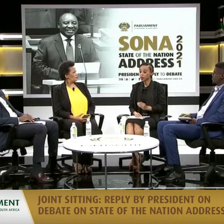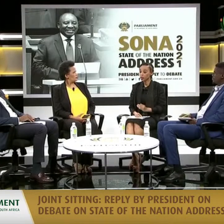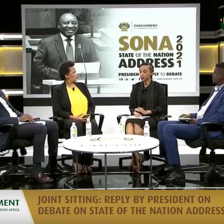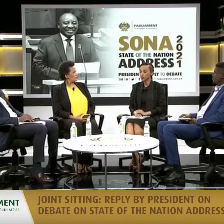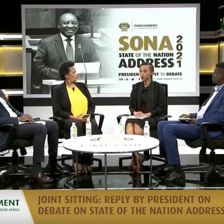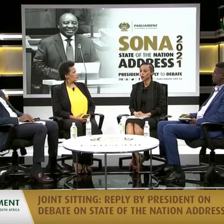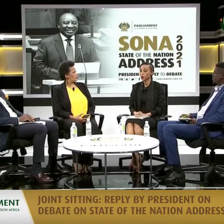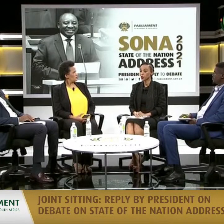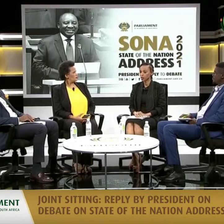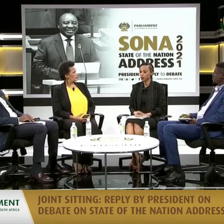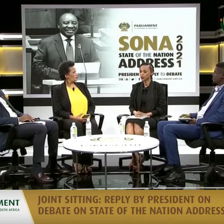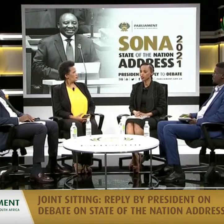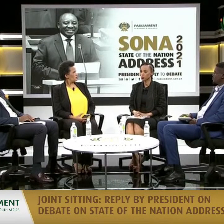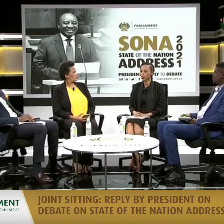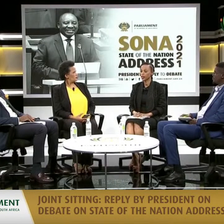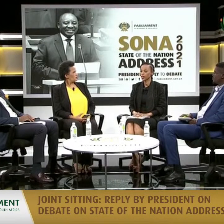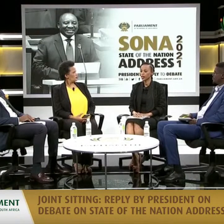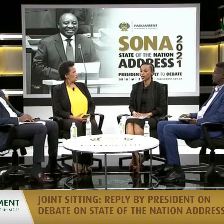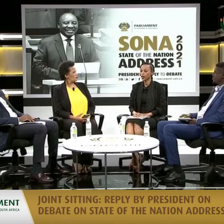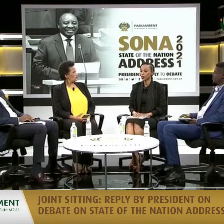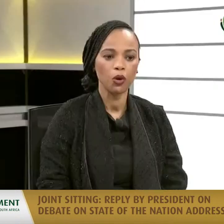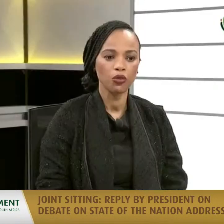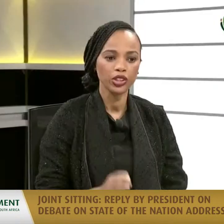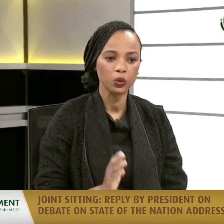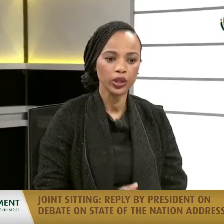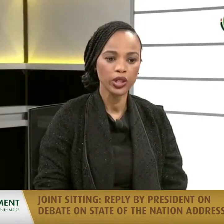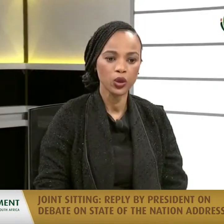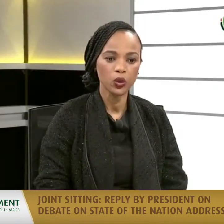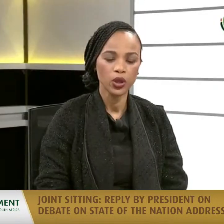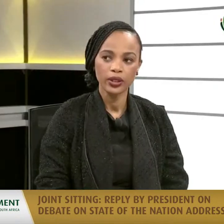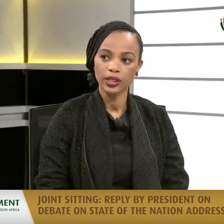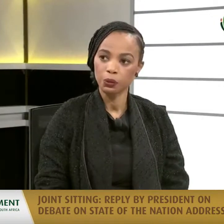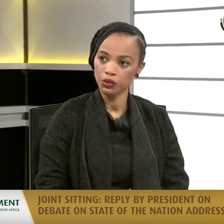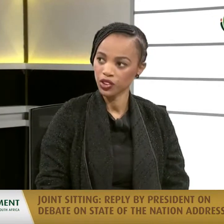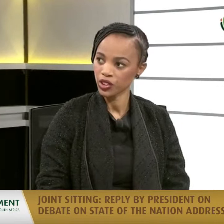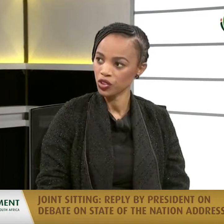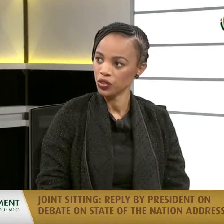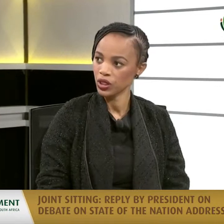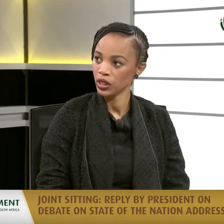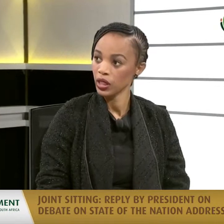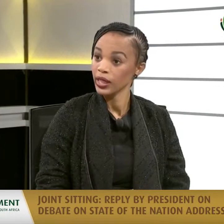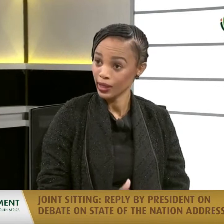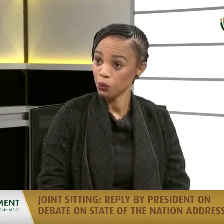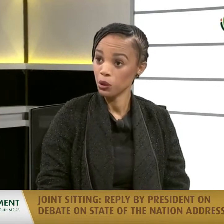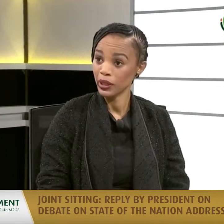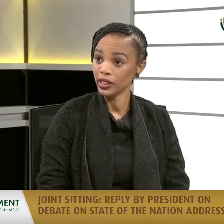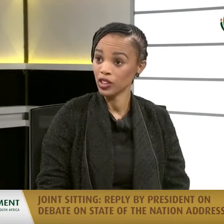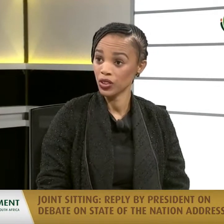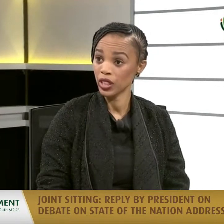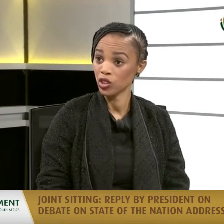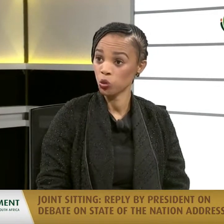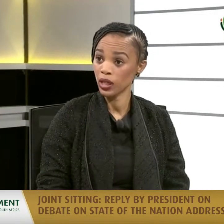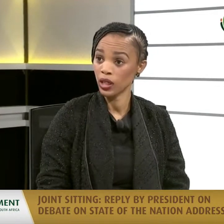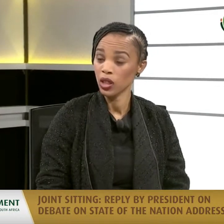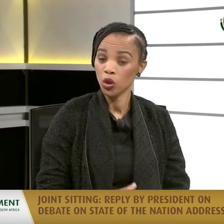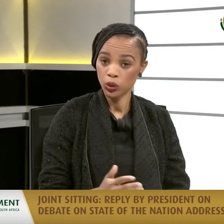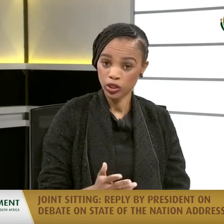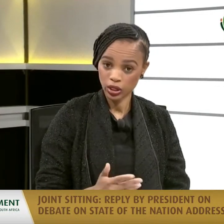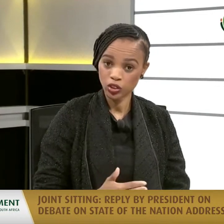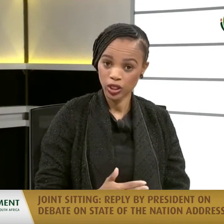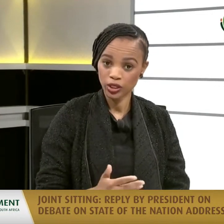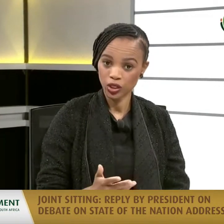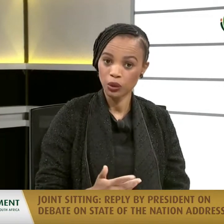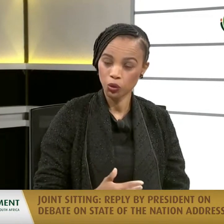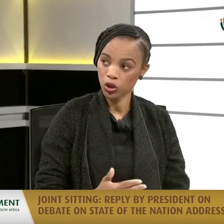the coordination of the work of this plan, obviously we know that the provincial sphere is an implementing sphere as well,